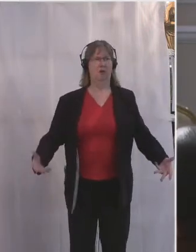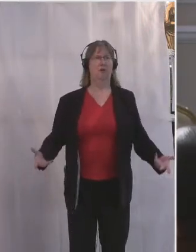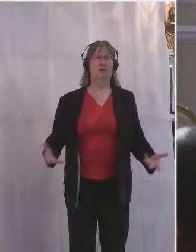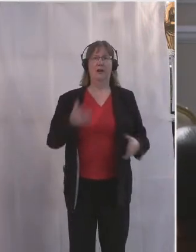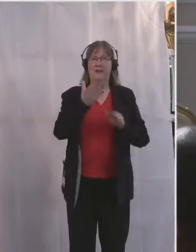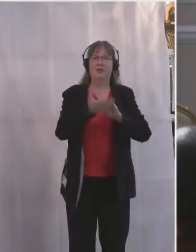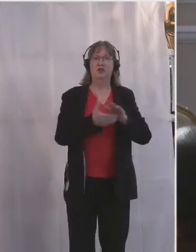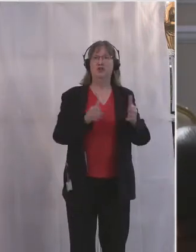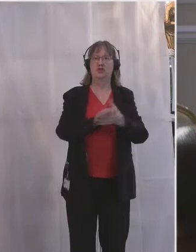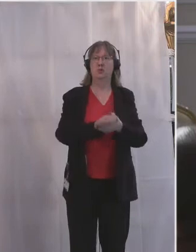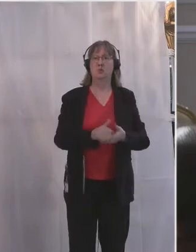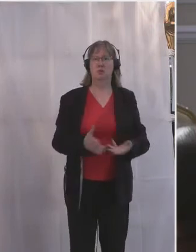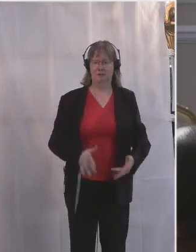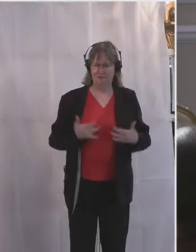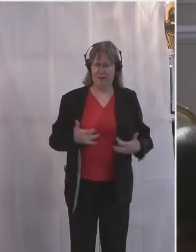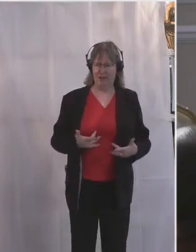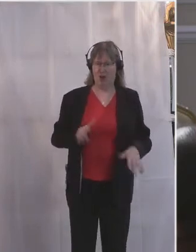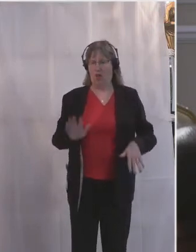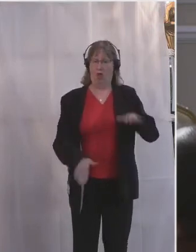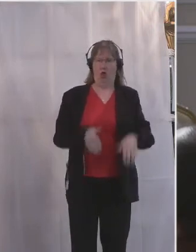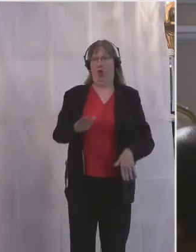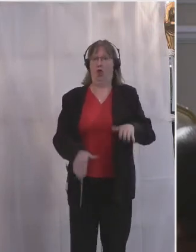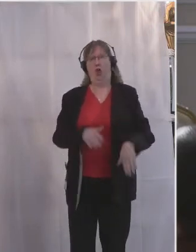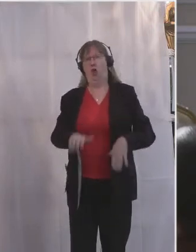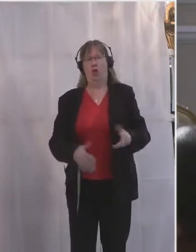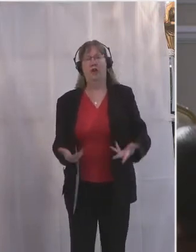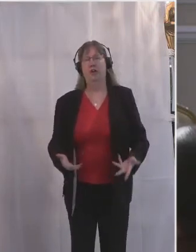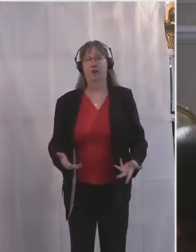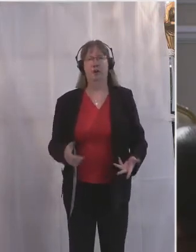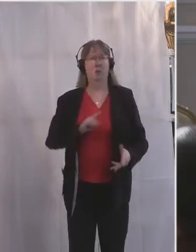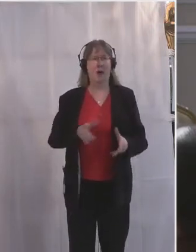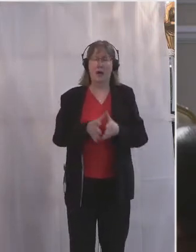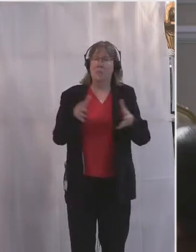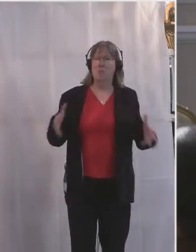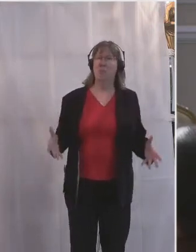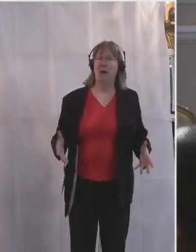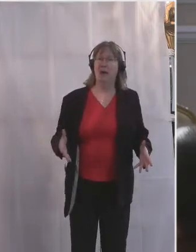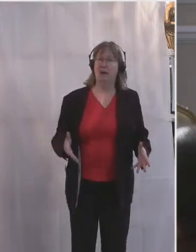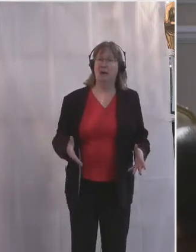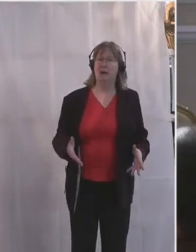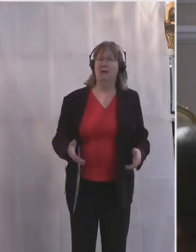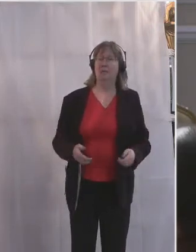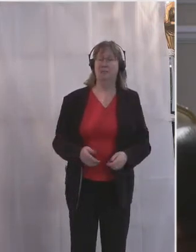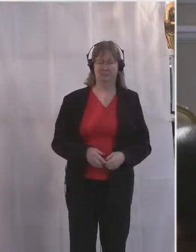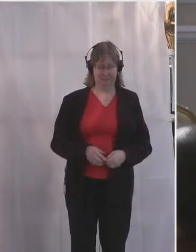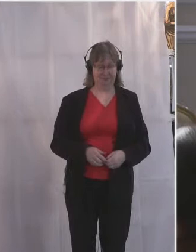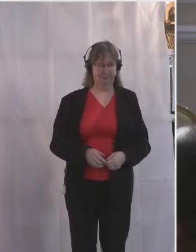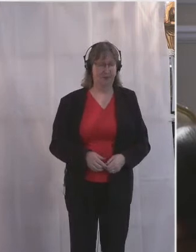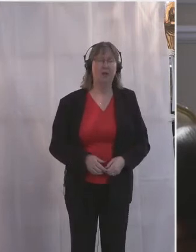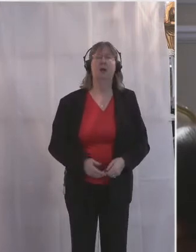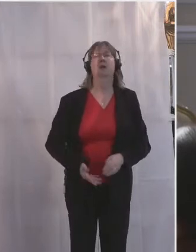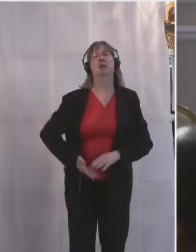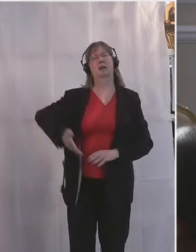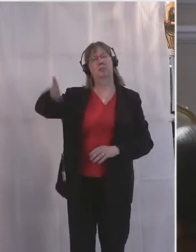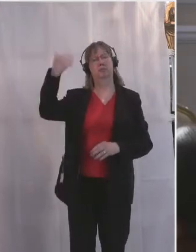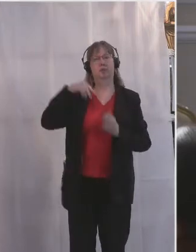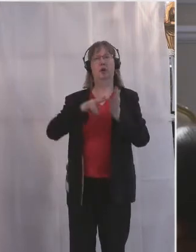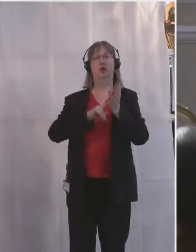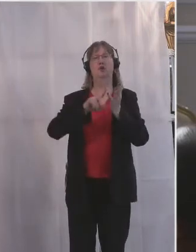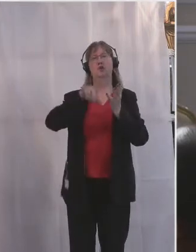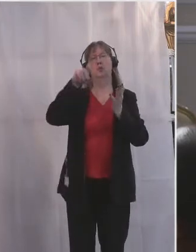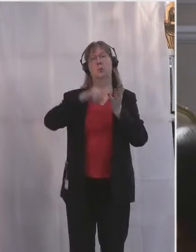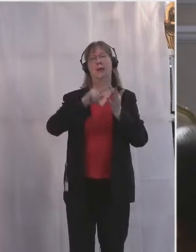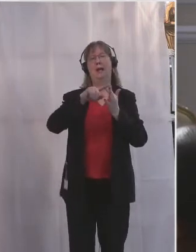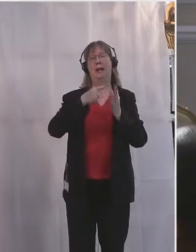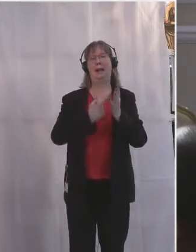on the shoes that's supposed to be taken, and you feel like a bit of a clown because they're so big. And I used to work in the nuclear industry, and then I used